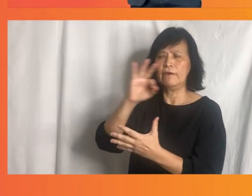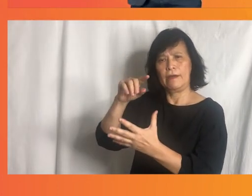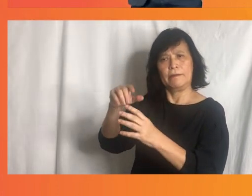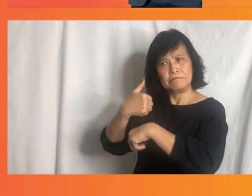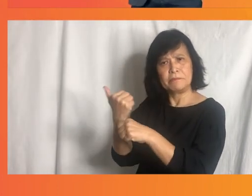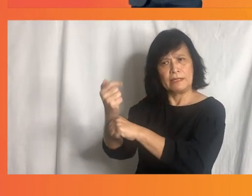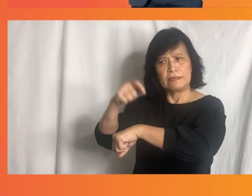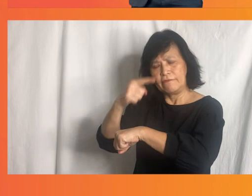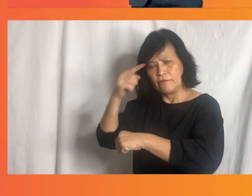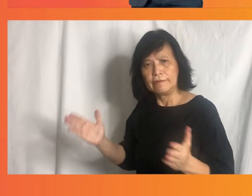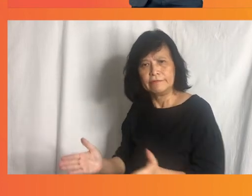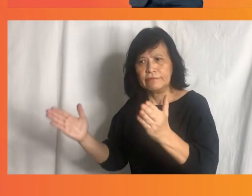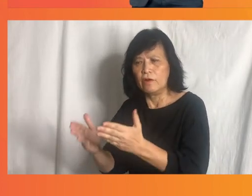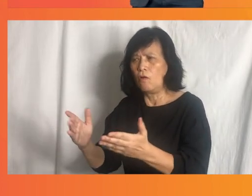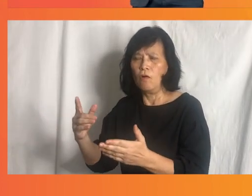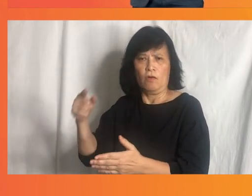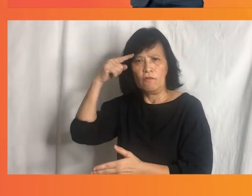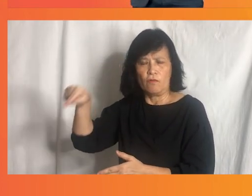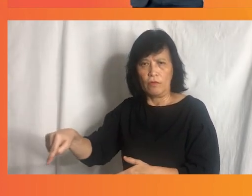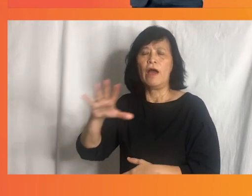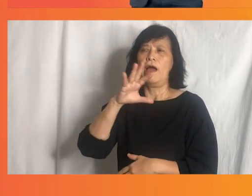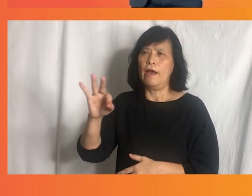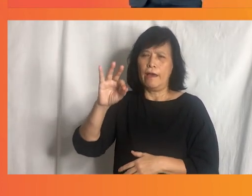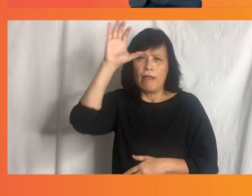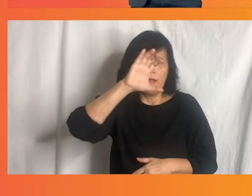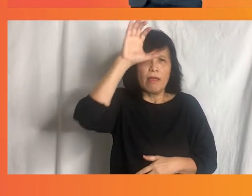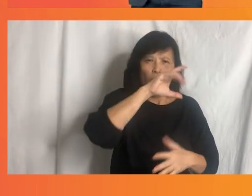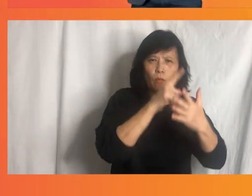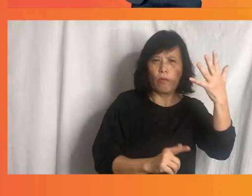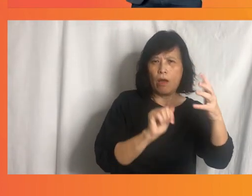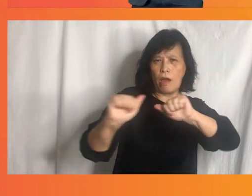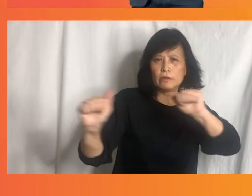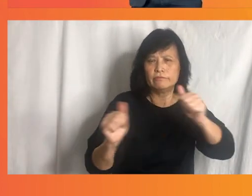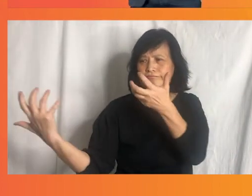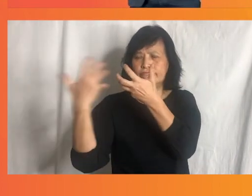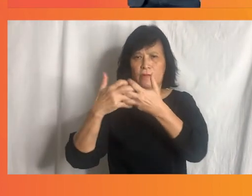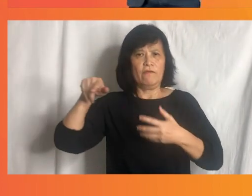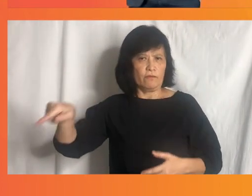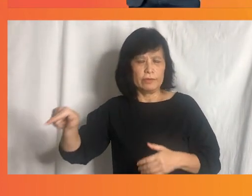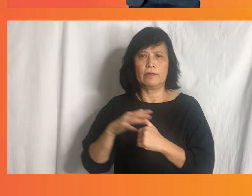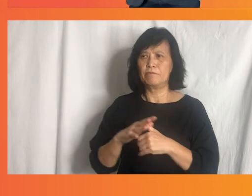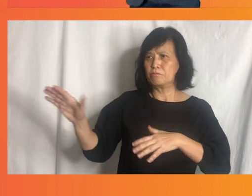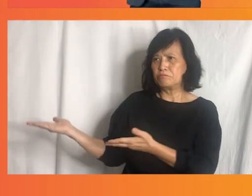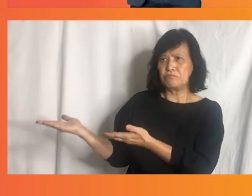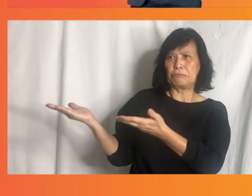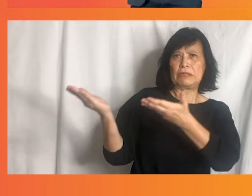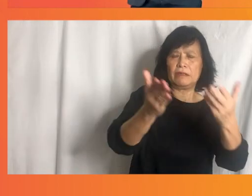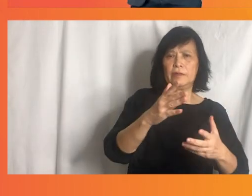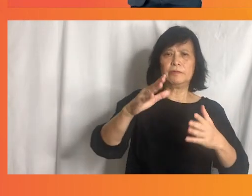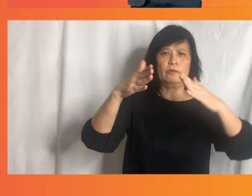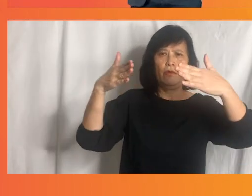often sourcing and creating opportunities to keep him active. They will bring him to the fitness corners, create